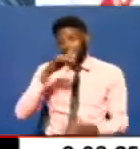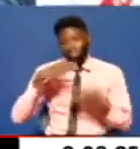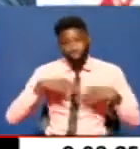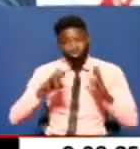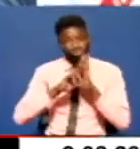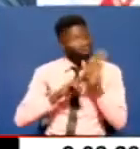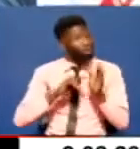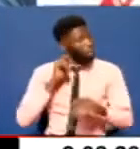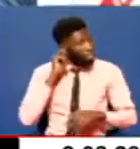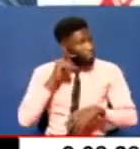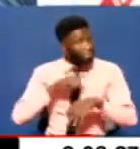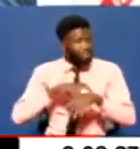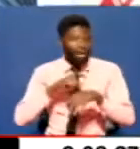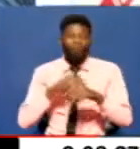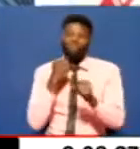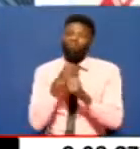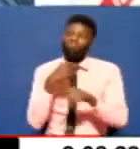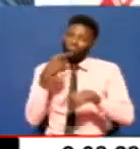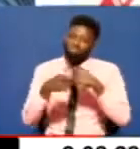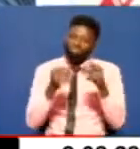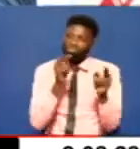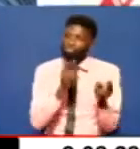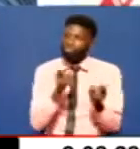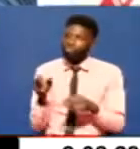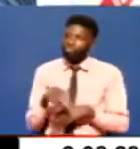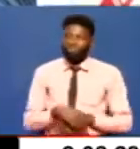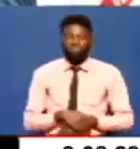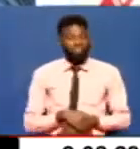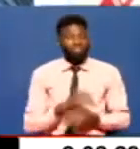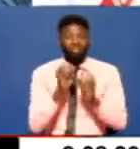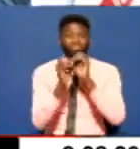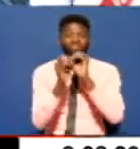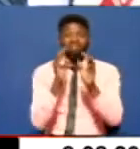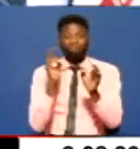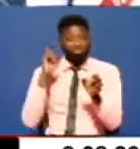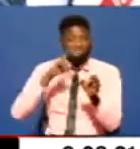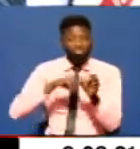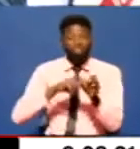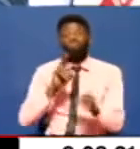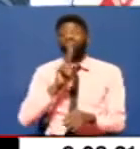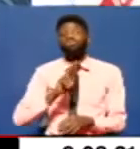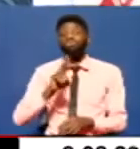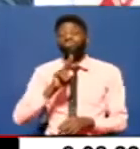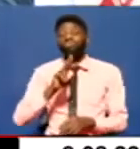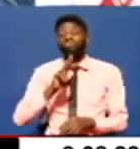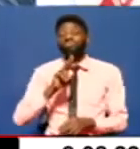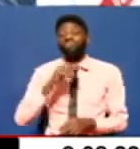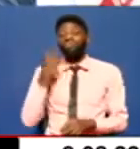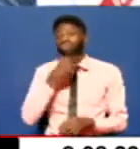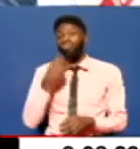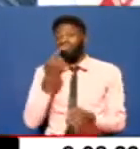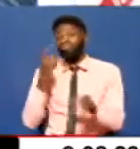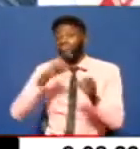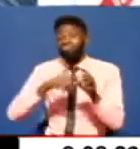the buses which you use, you don't know who is getting to those buses. Amjui. Hata boda